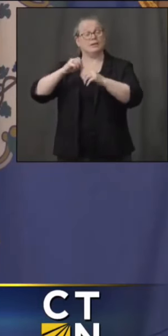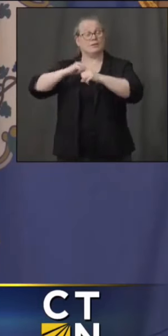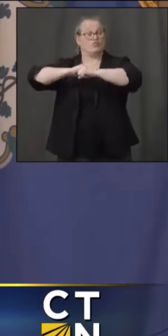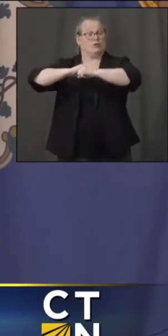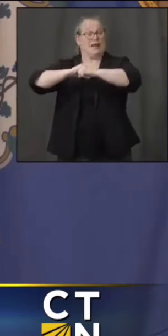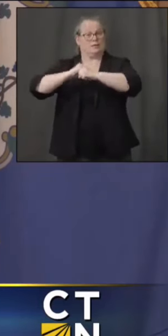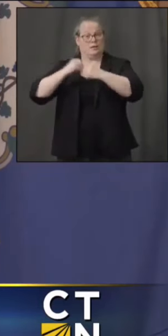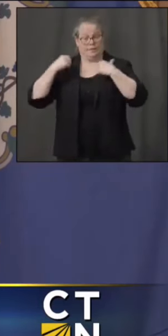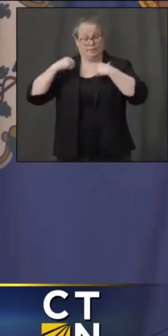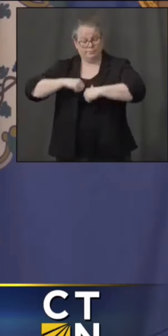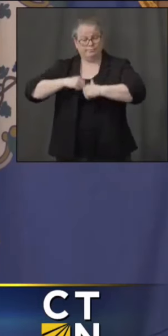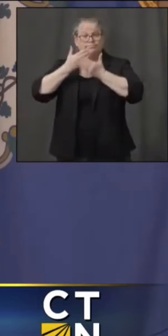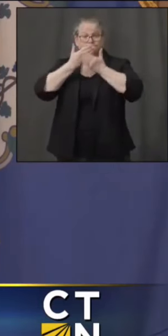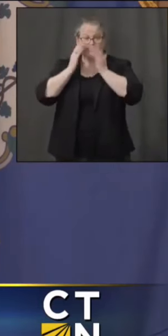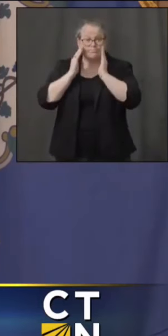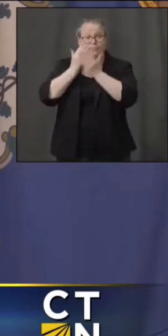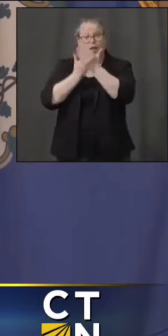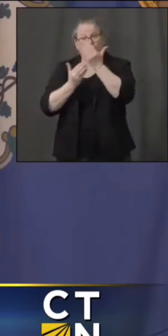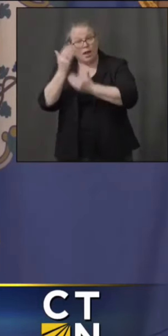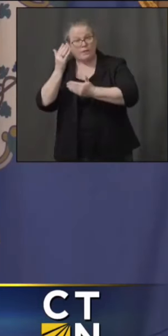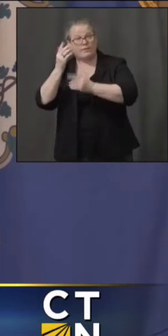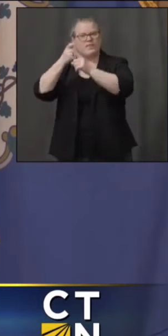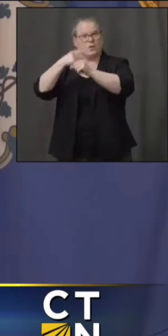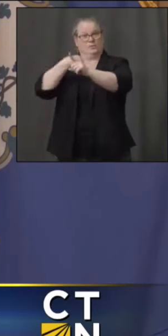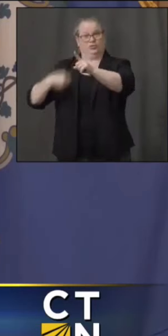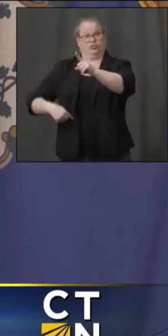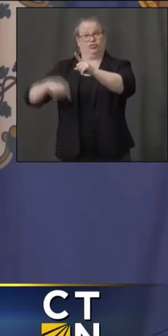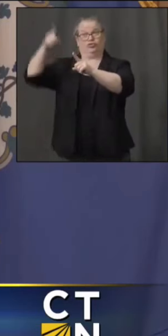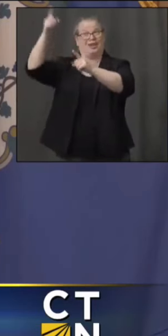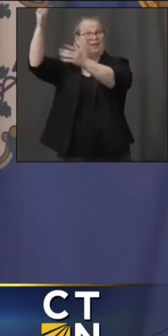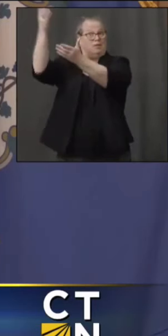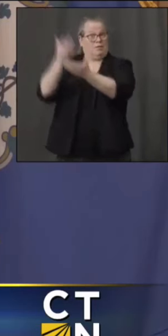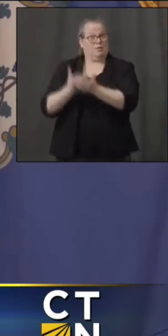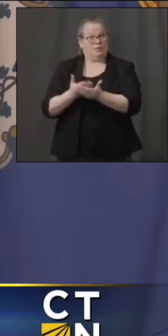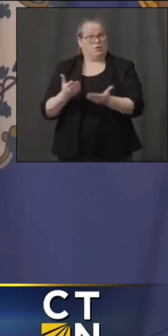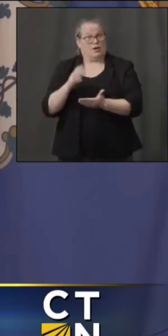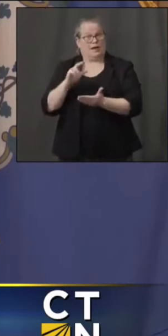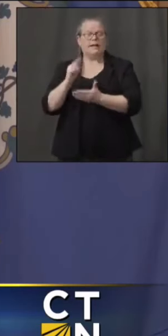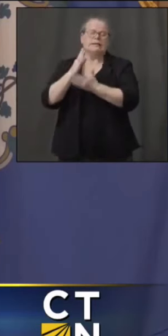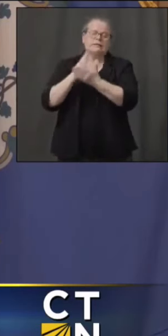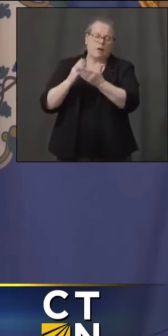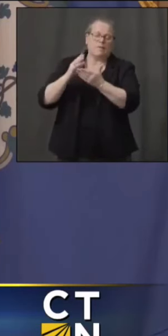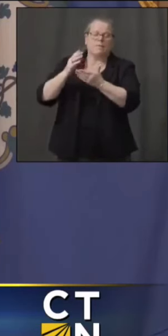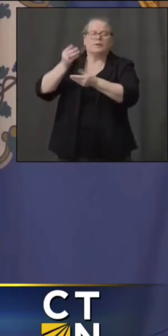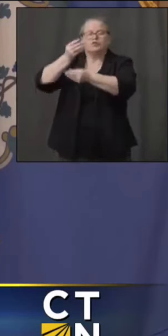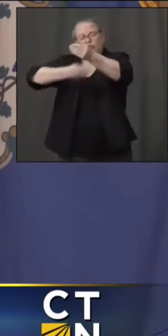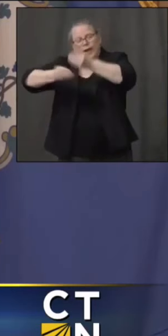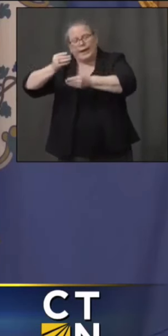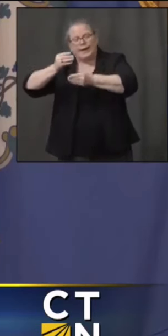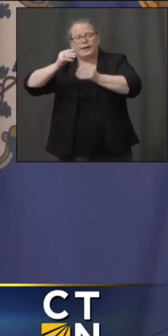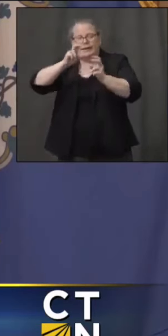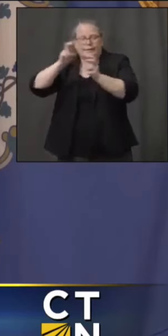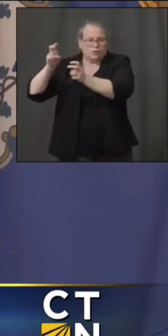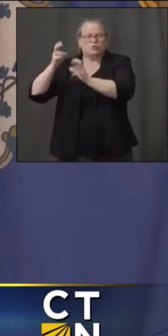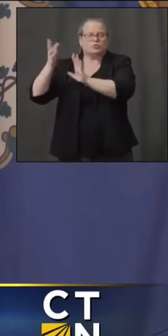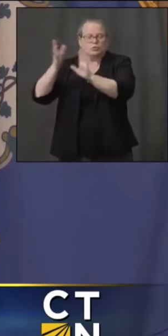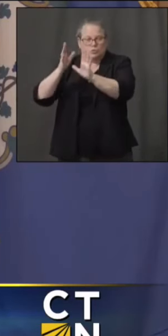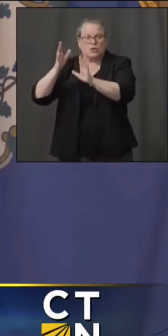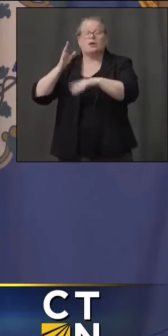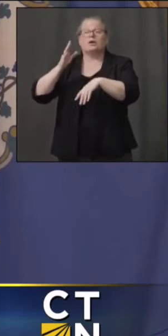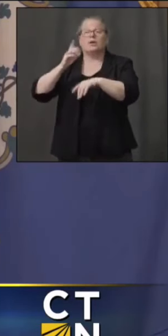trade issues and the such, and he's been very helpful for us. And a lot of gear has come in. He announced